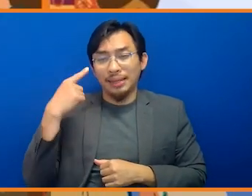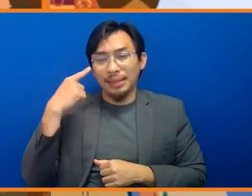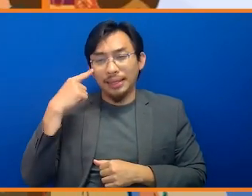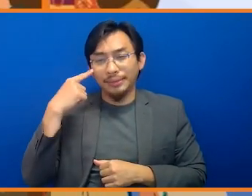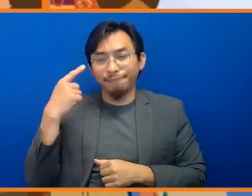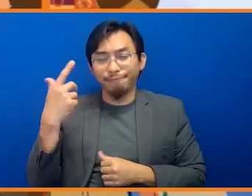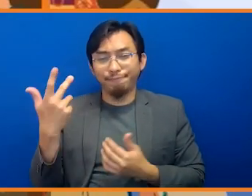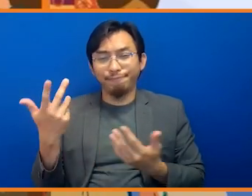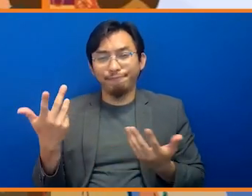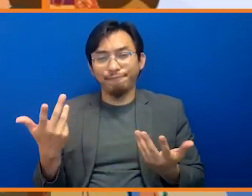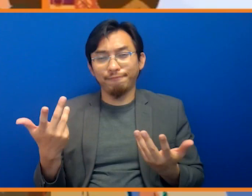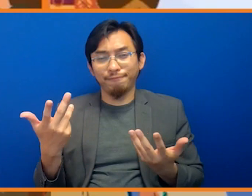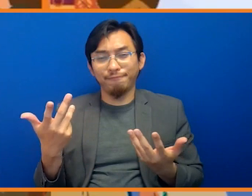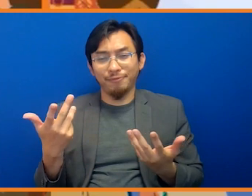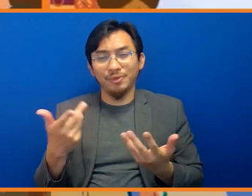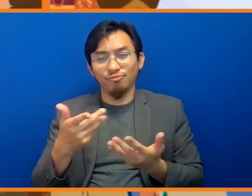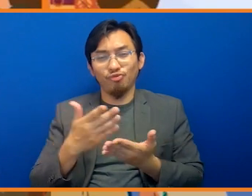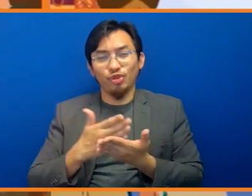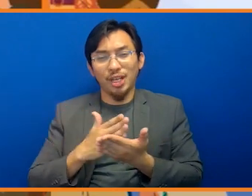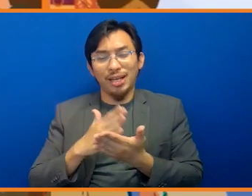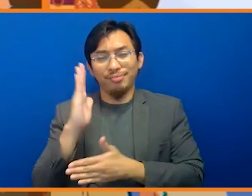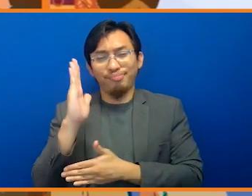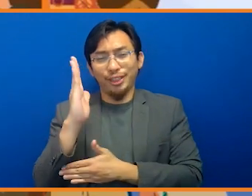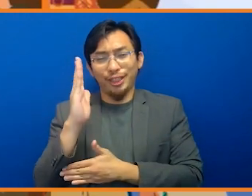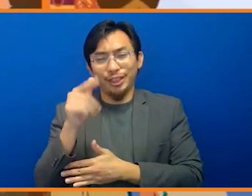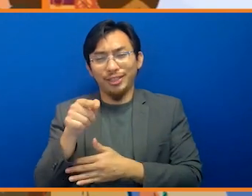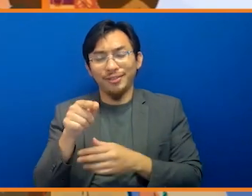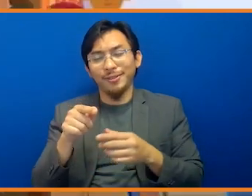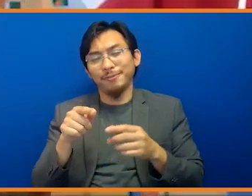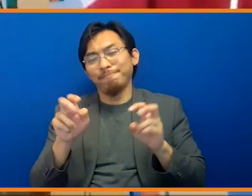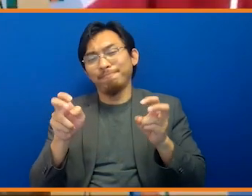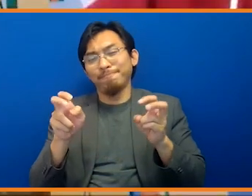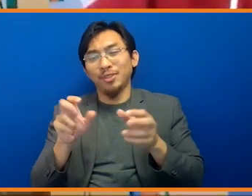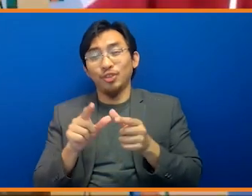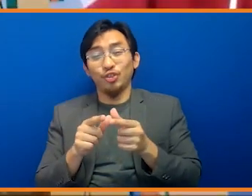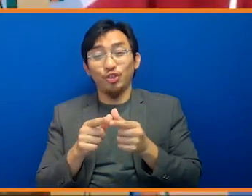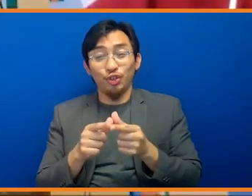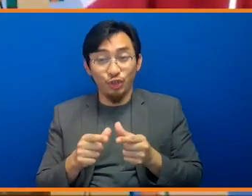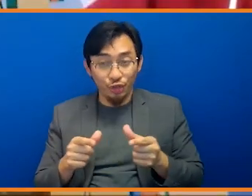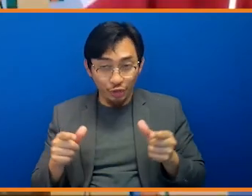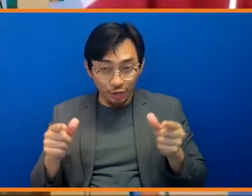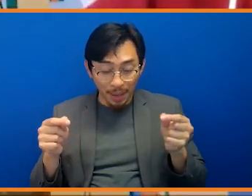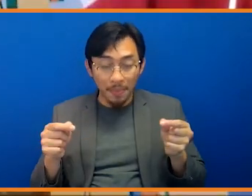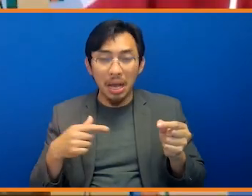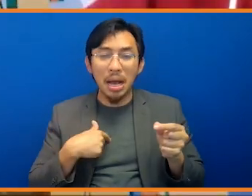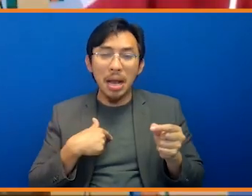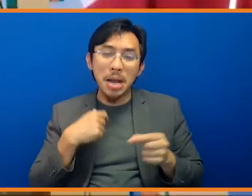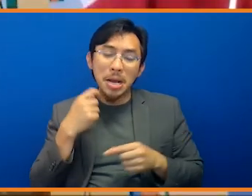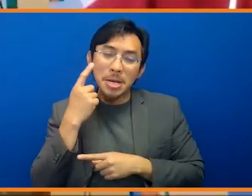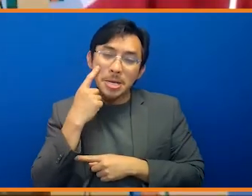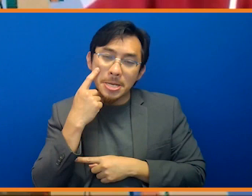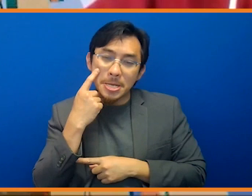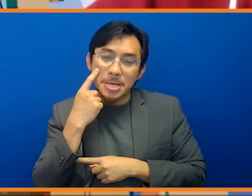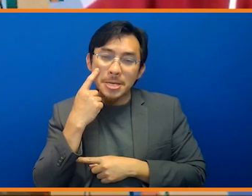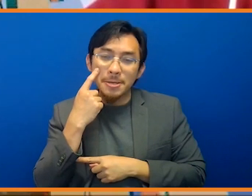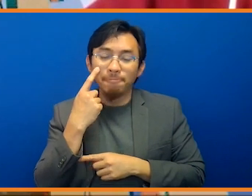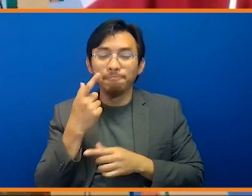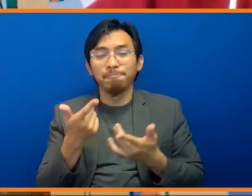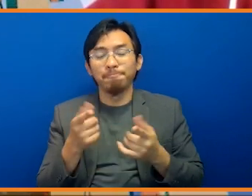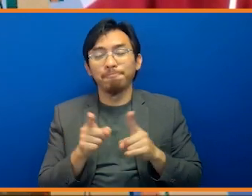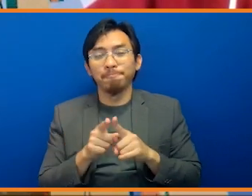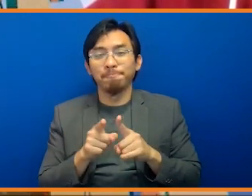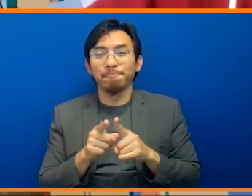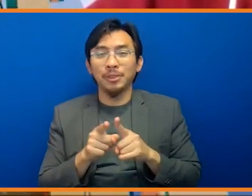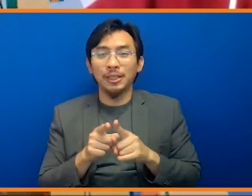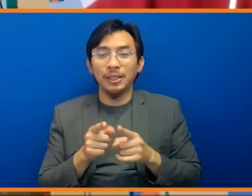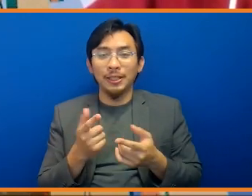the presentation. It's so insightful for all the Japanese participants, I guess. And at that time, I